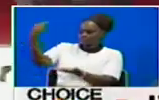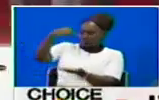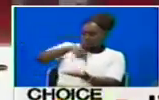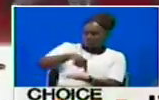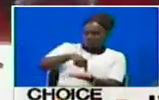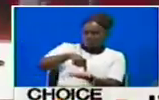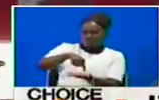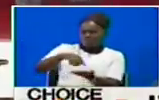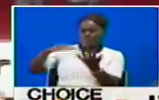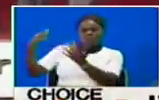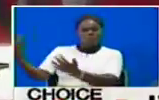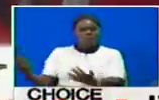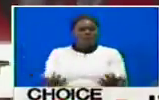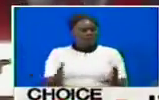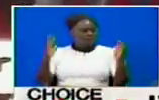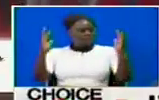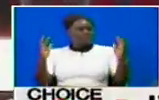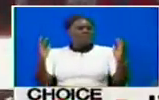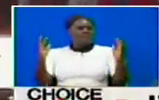to a thunderous welcome.